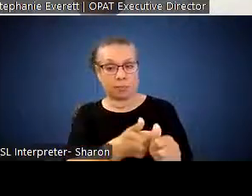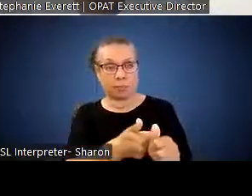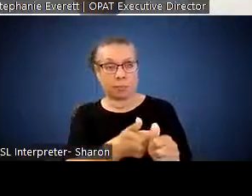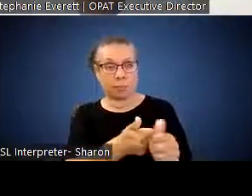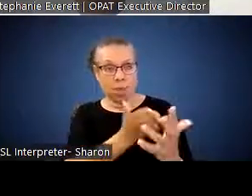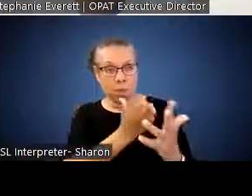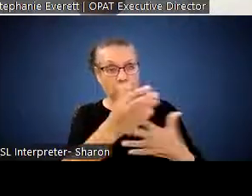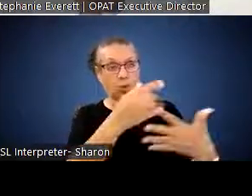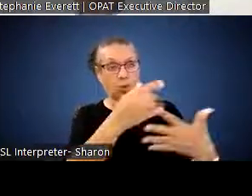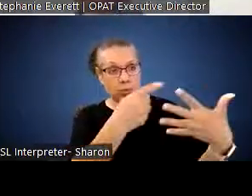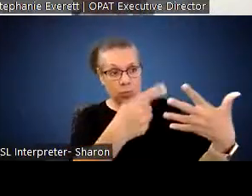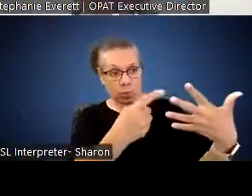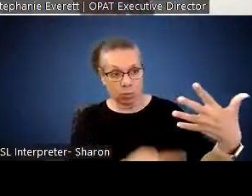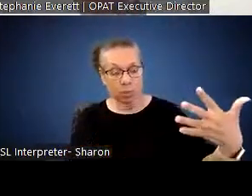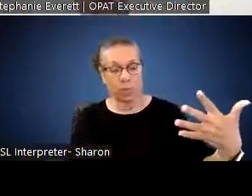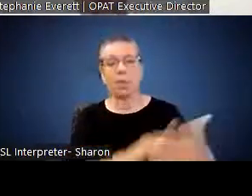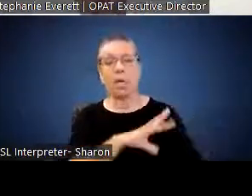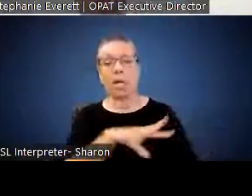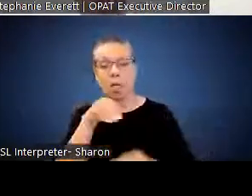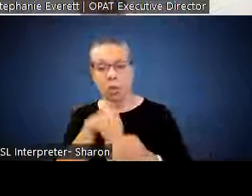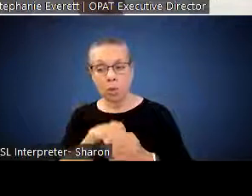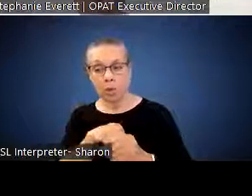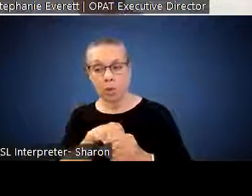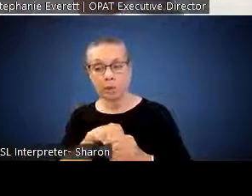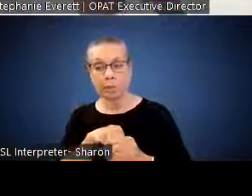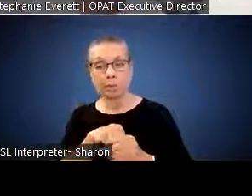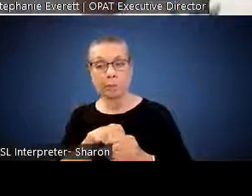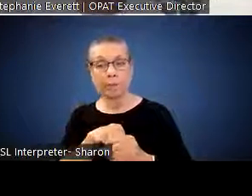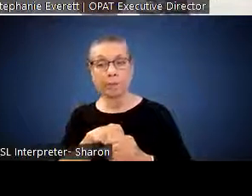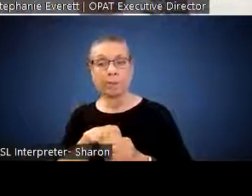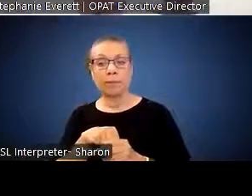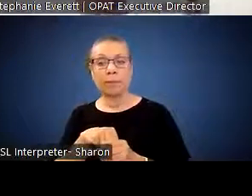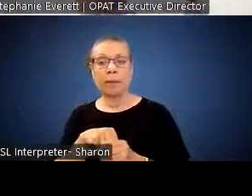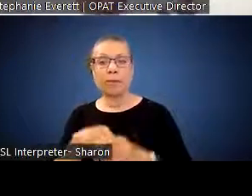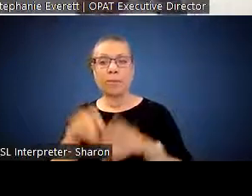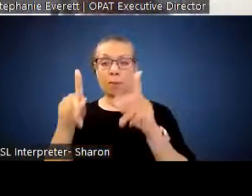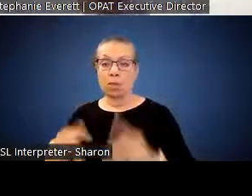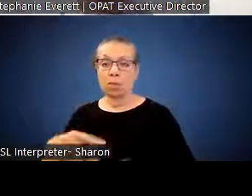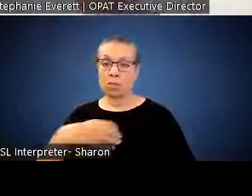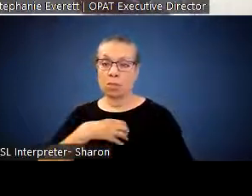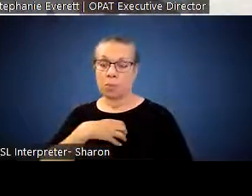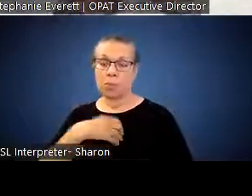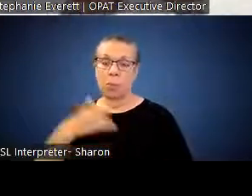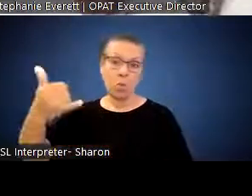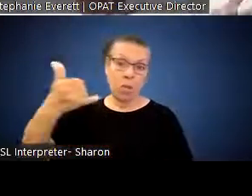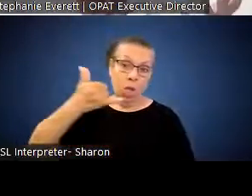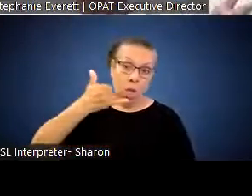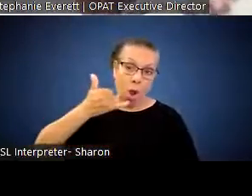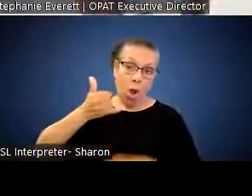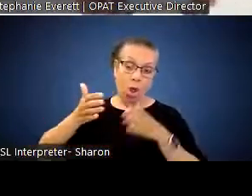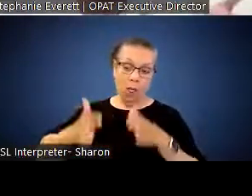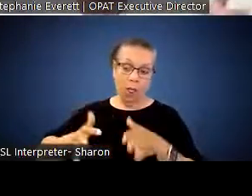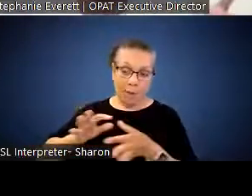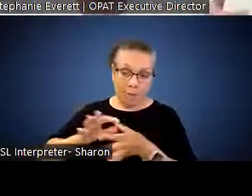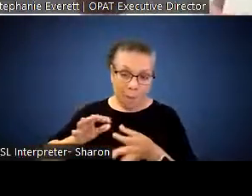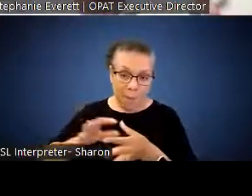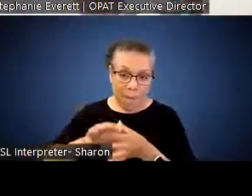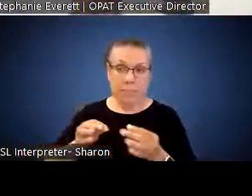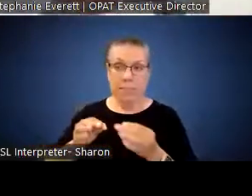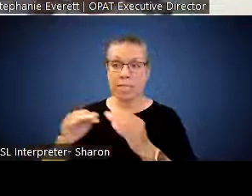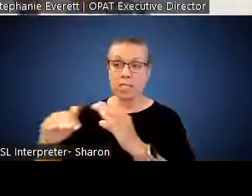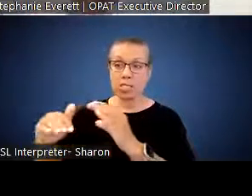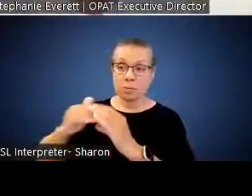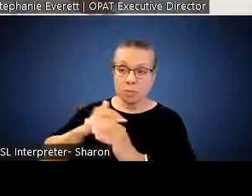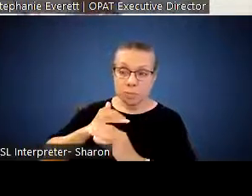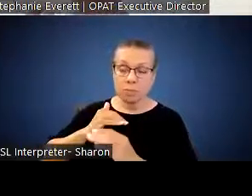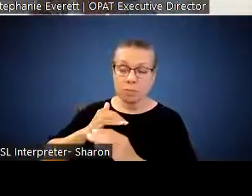through, including, having a complainant who may email, who may call, leave a message, who, could mail in their complaint